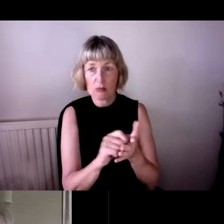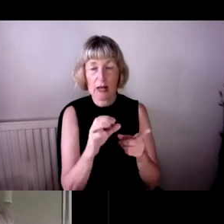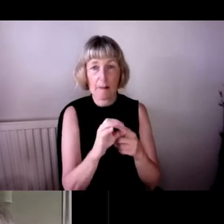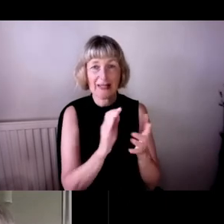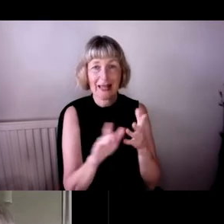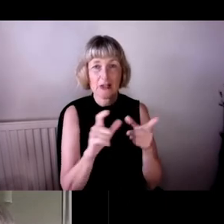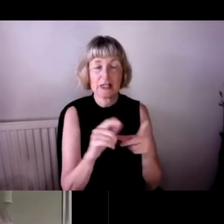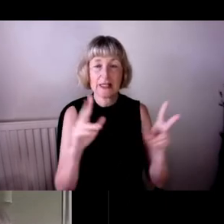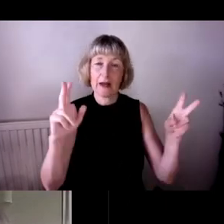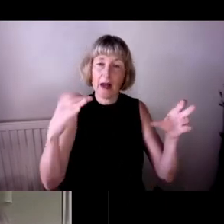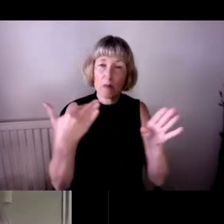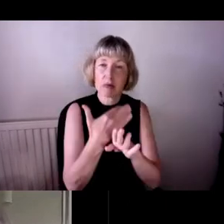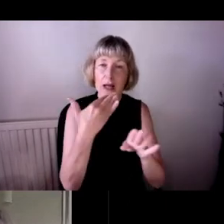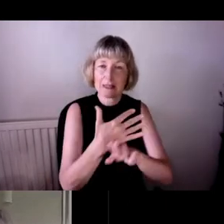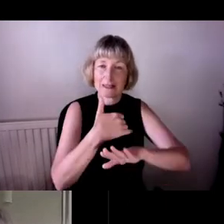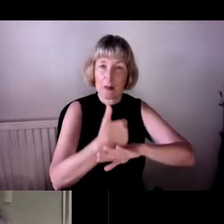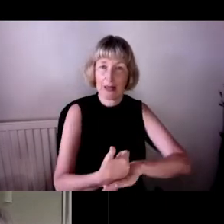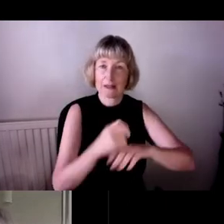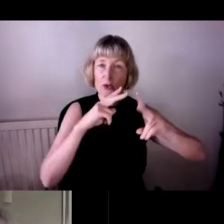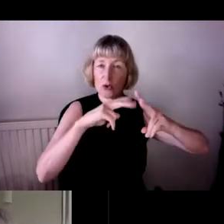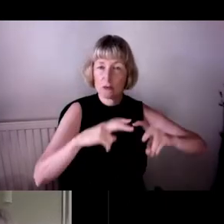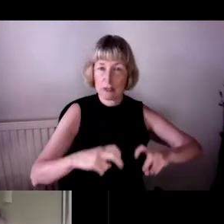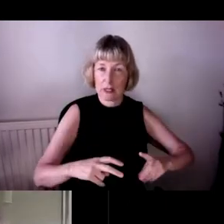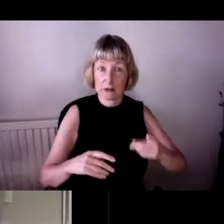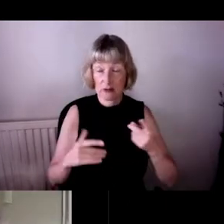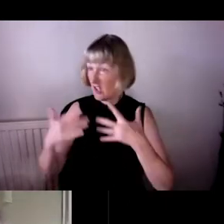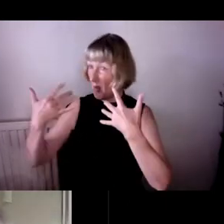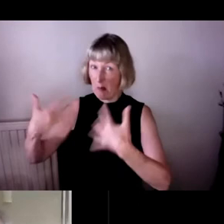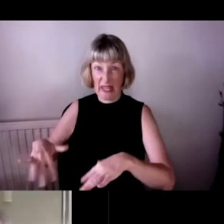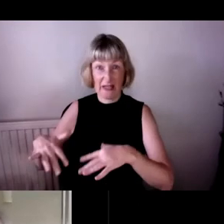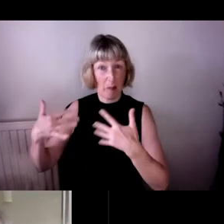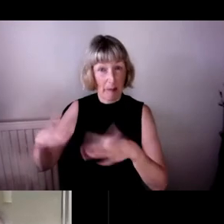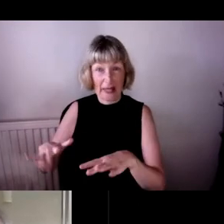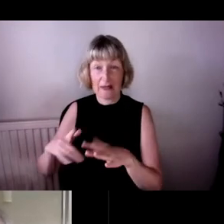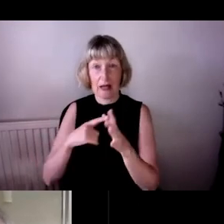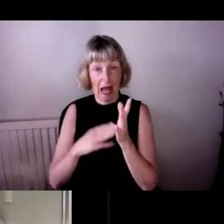practice-based research. I think so too. I think people have. I mean, Emilia Cavallo has.